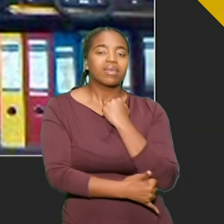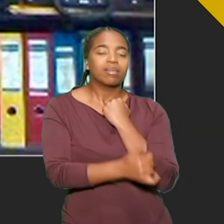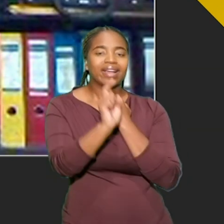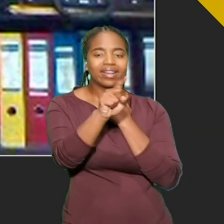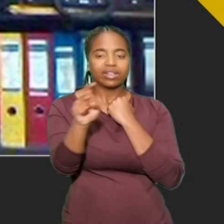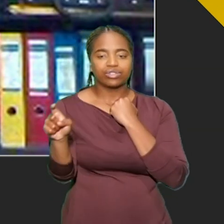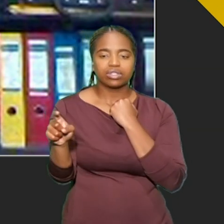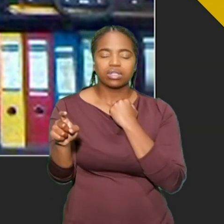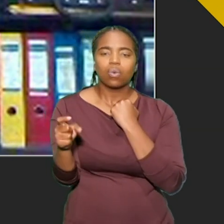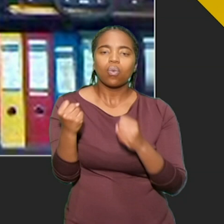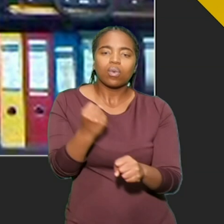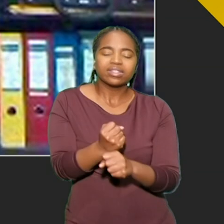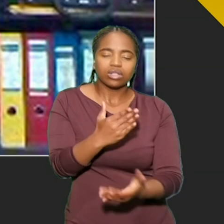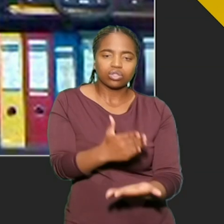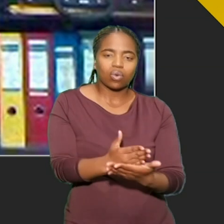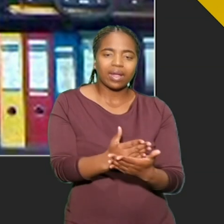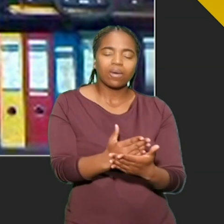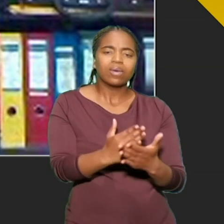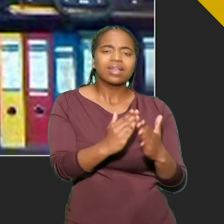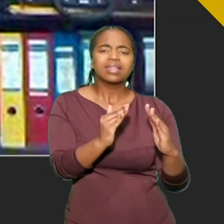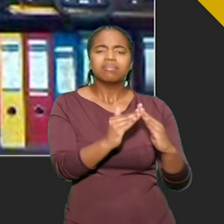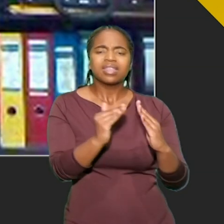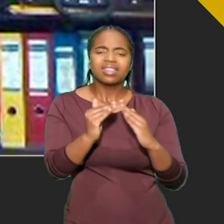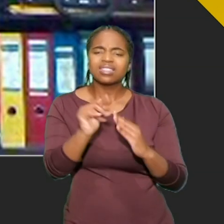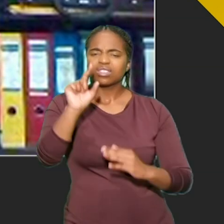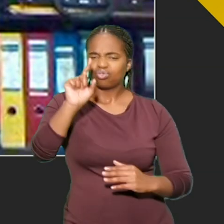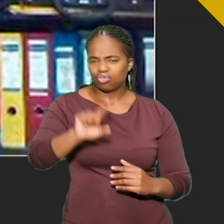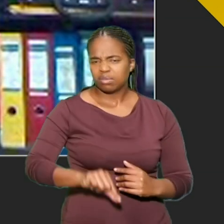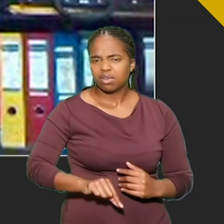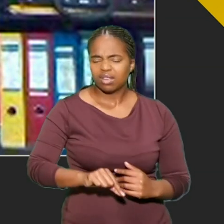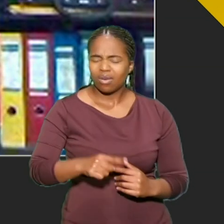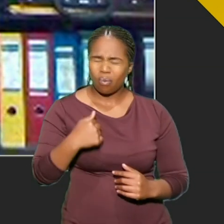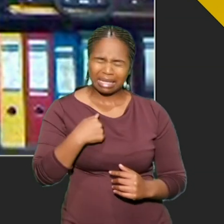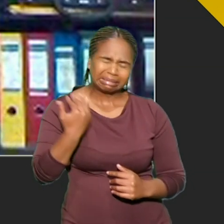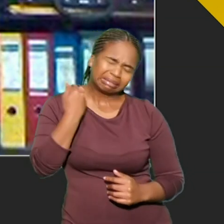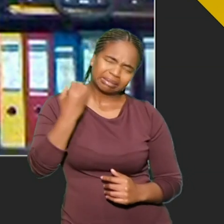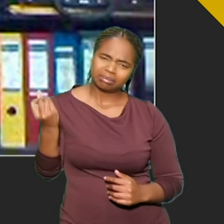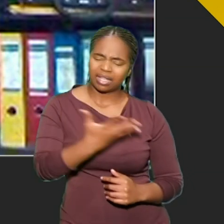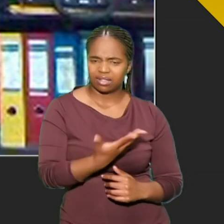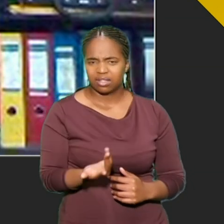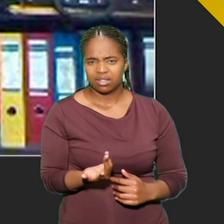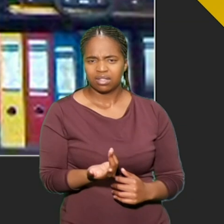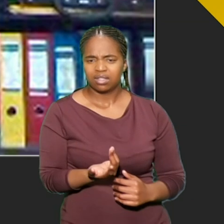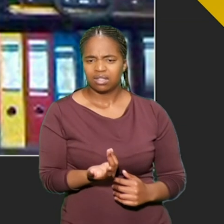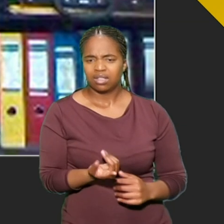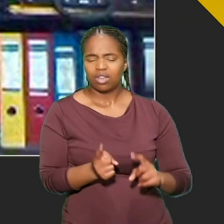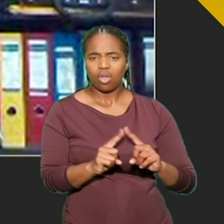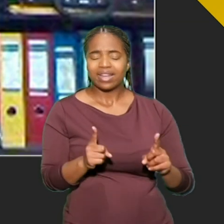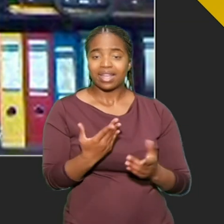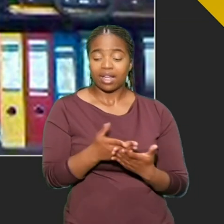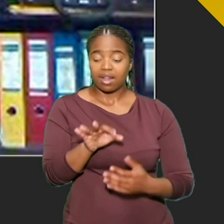housing affordable and close to where people live, okay? It shouldn't be just that I can afford or